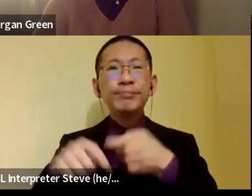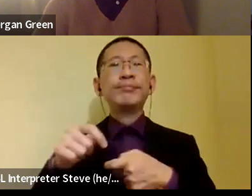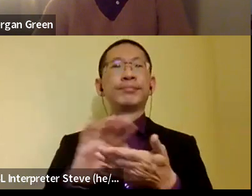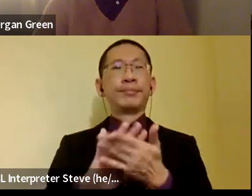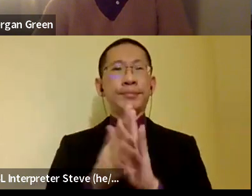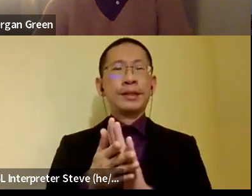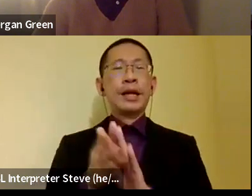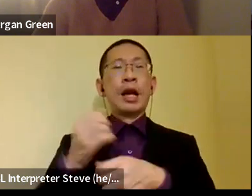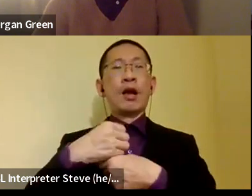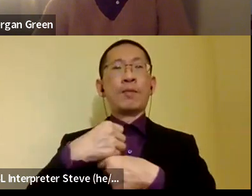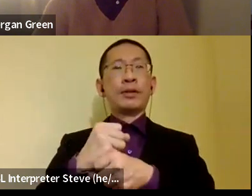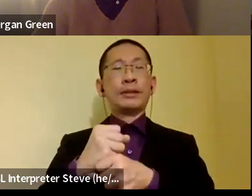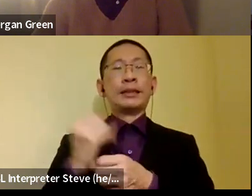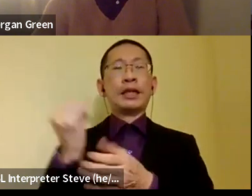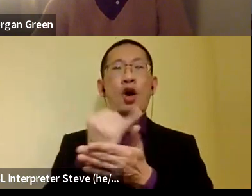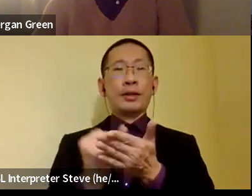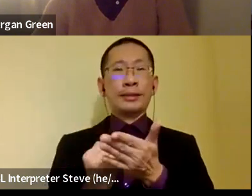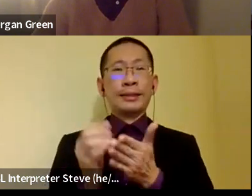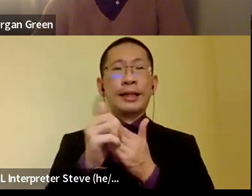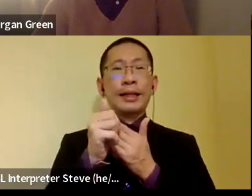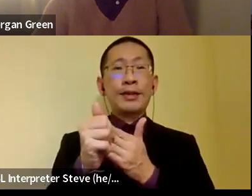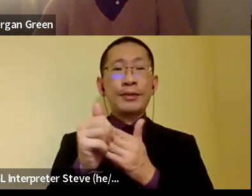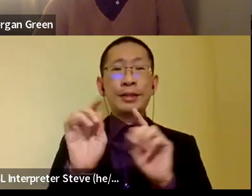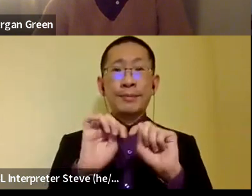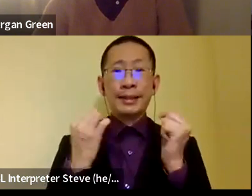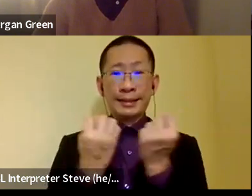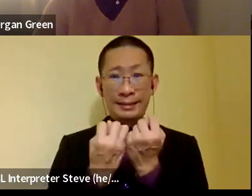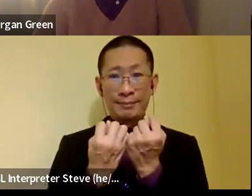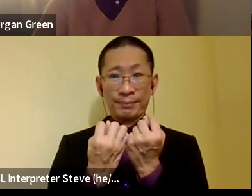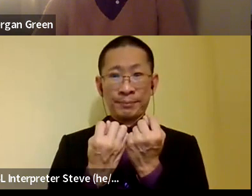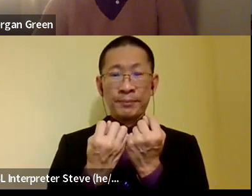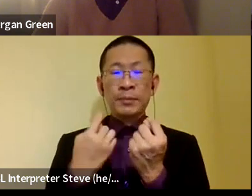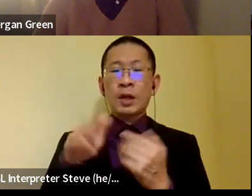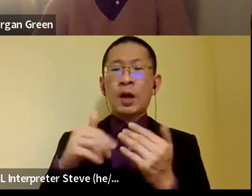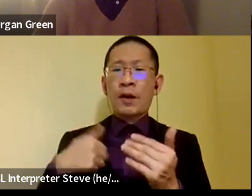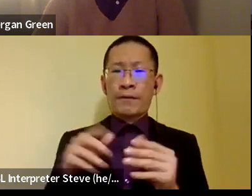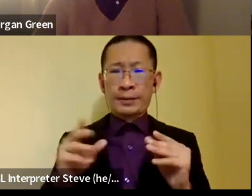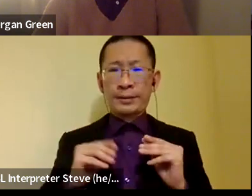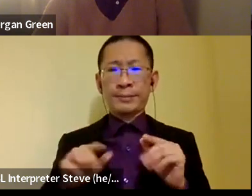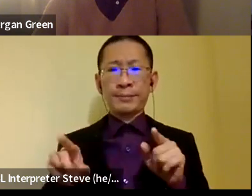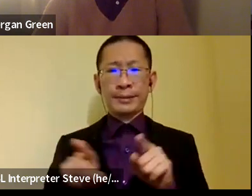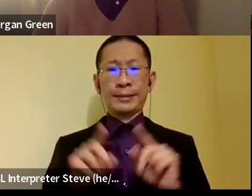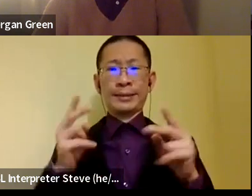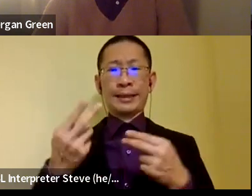became a producing artistic leadership team. And so at that point, we all took on the same title.